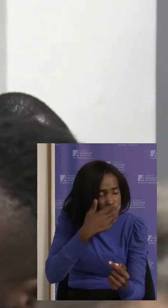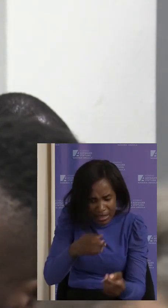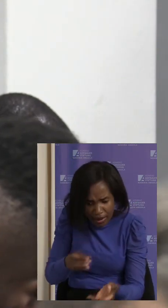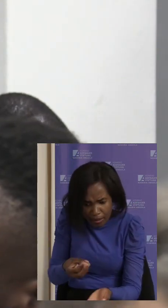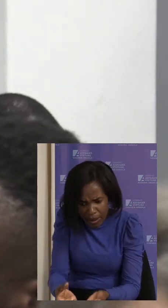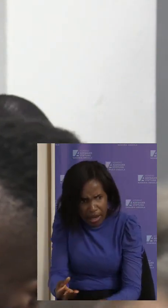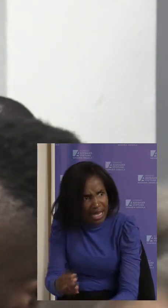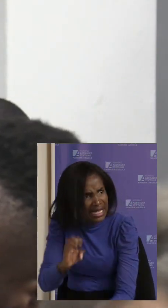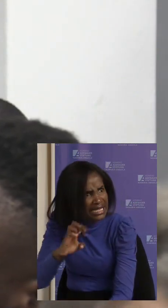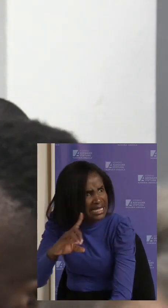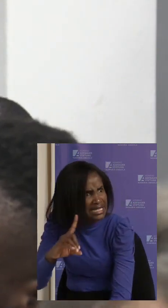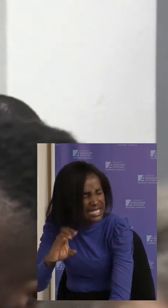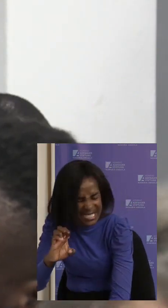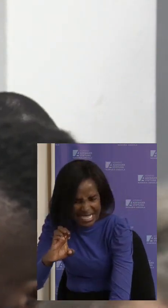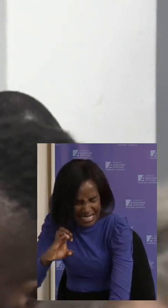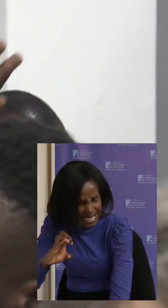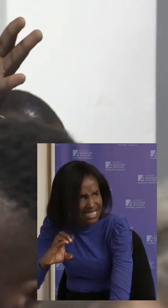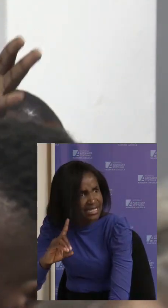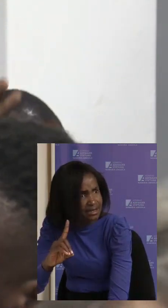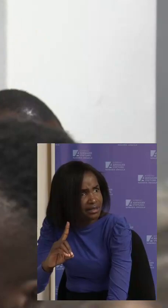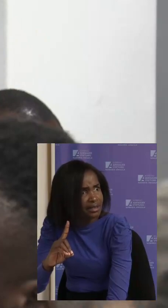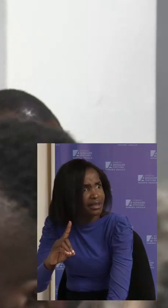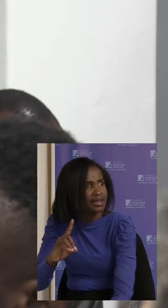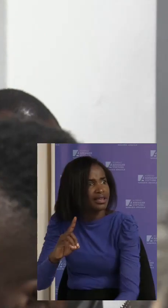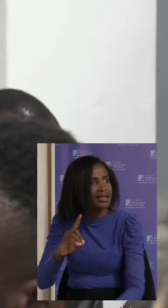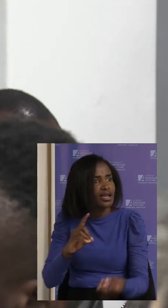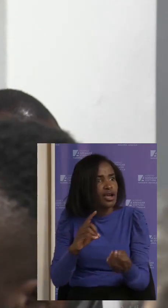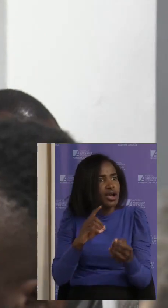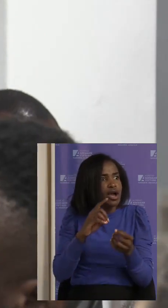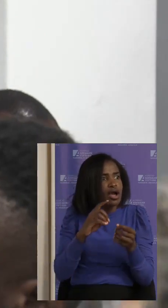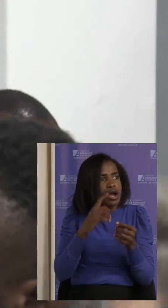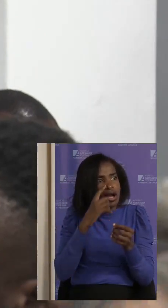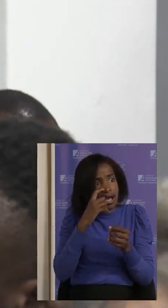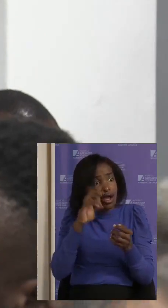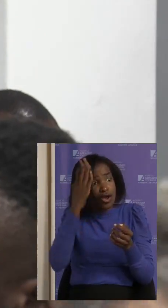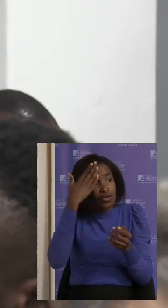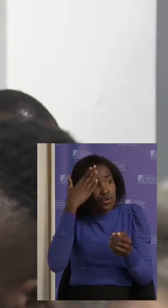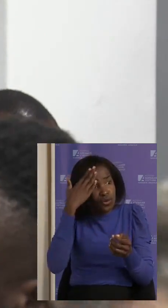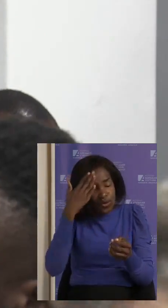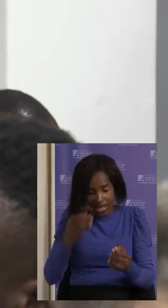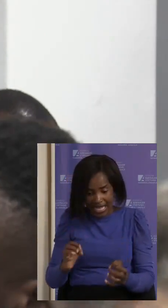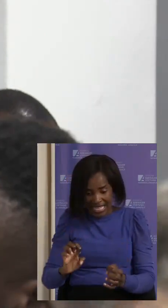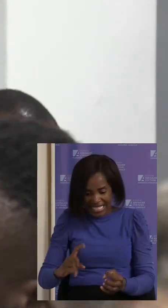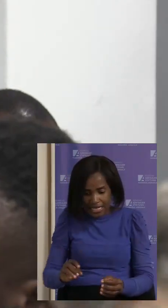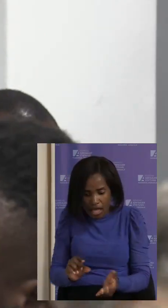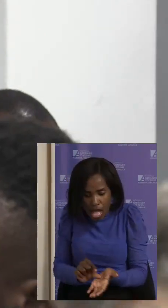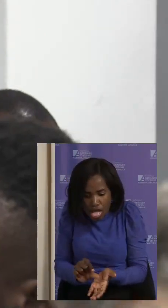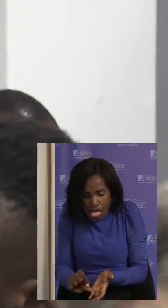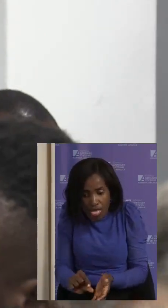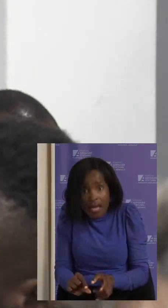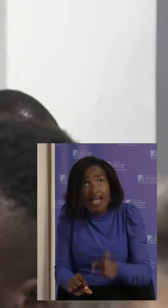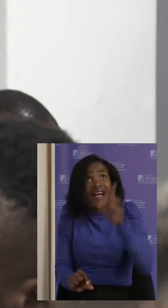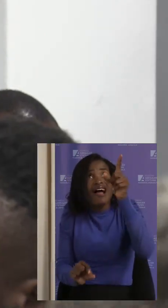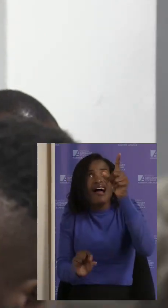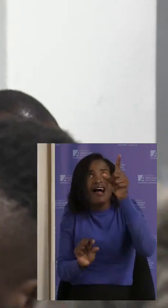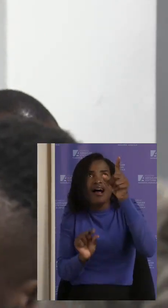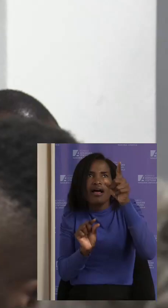backlash. We know that our system goes like this. We spend the least at the bottom, and too late we invest too much. That's why